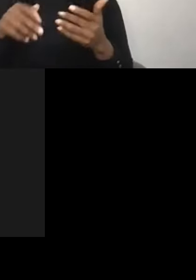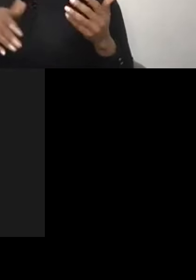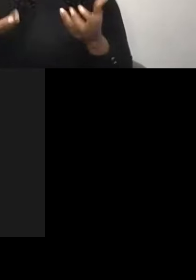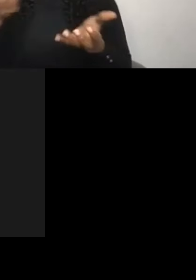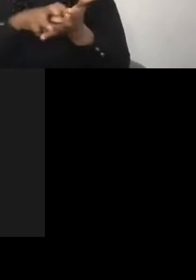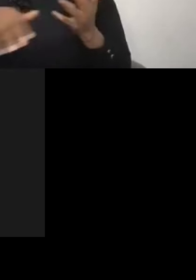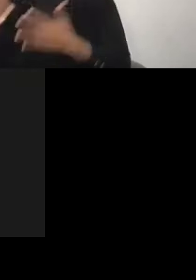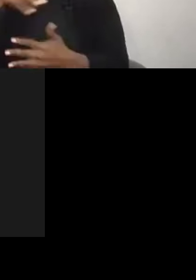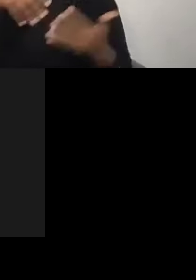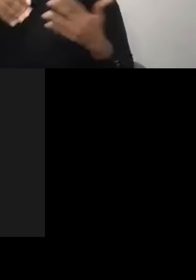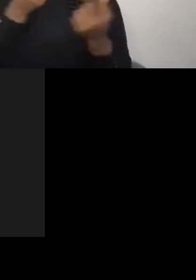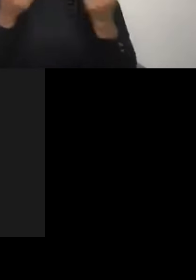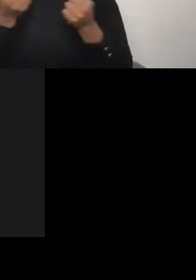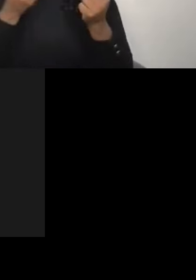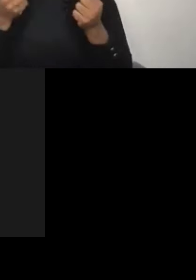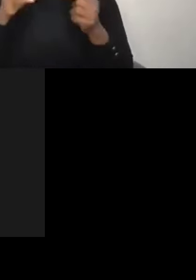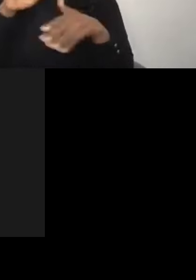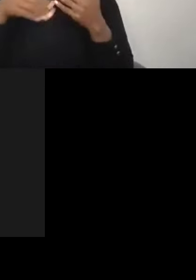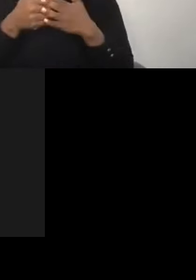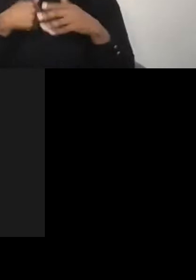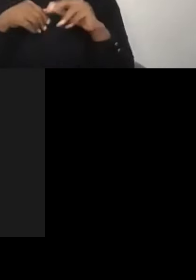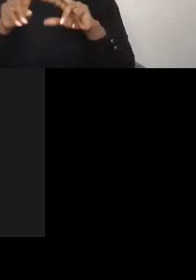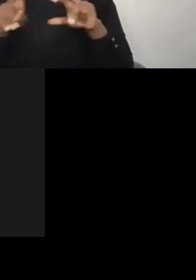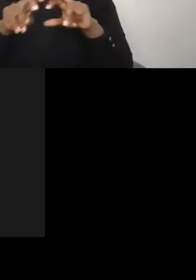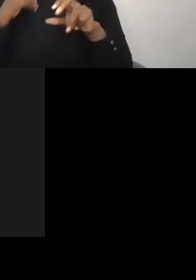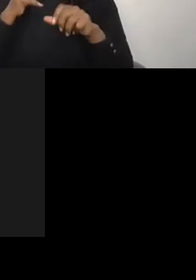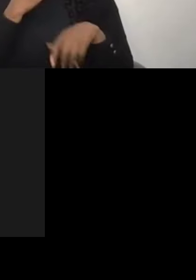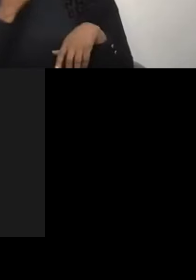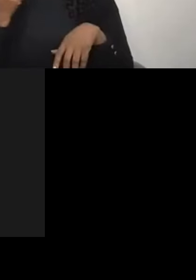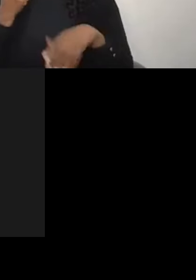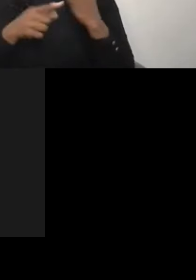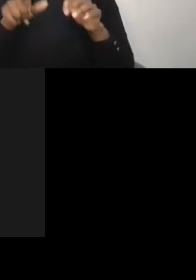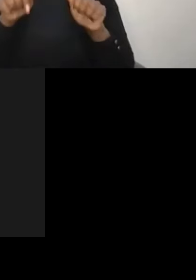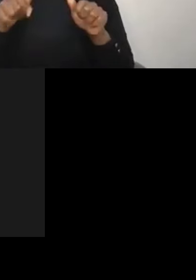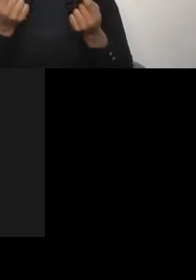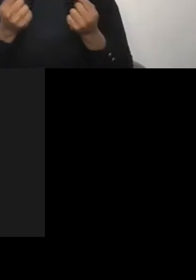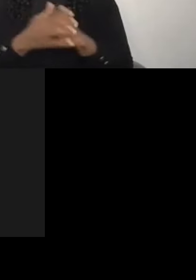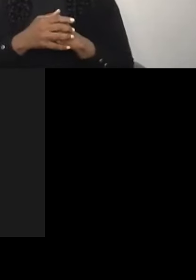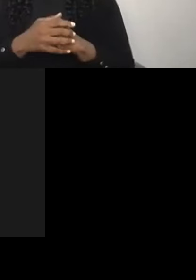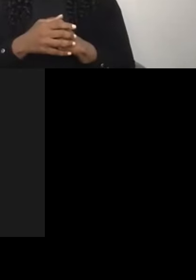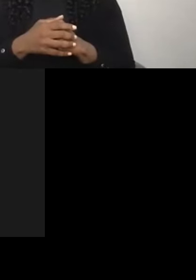around. And all of that is so that we can really see them at their best and see what they're capable of doing.